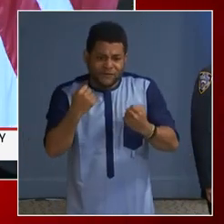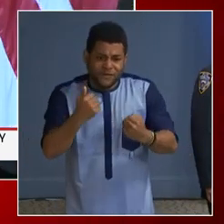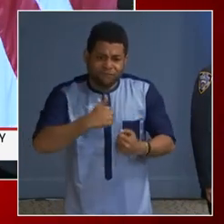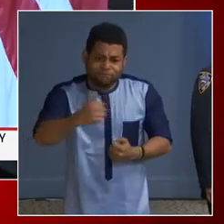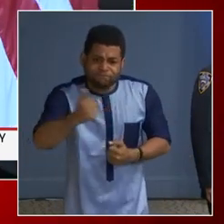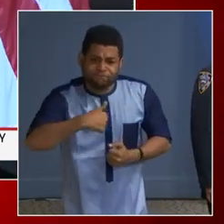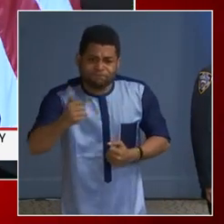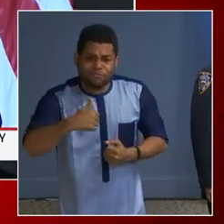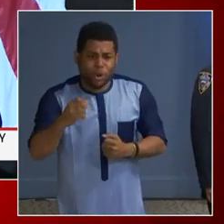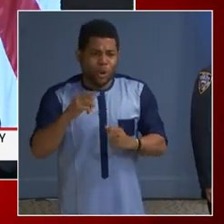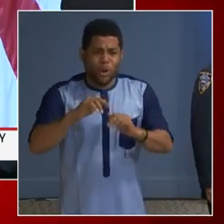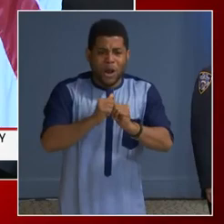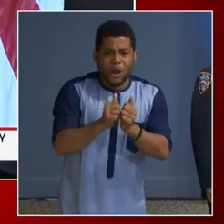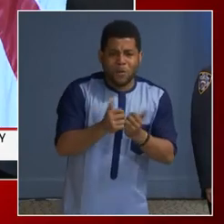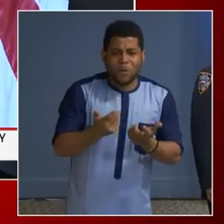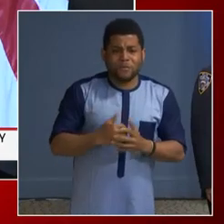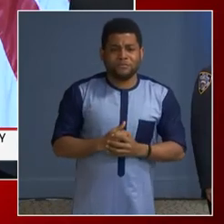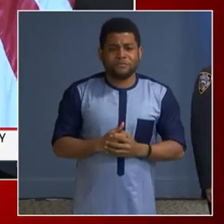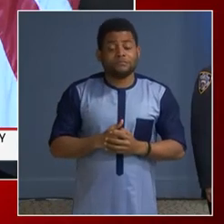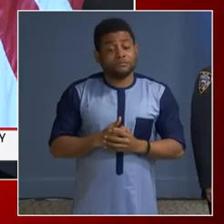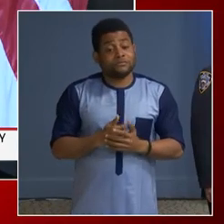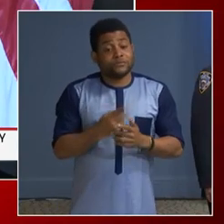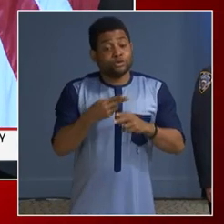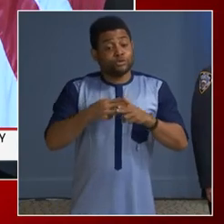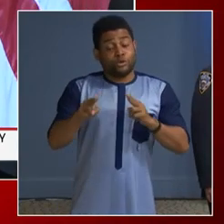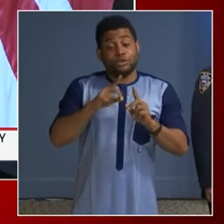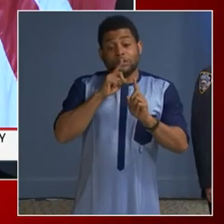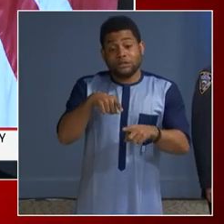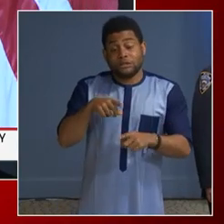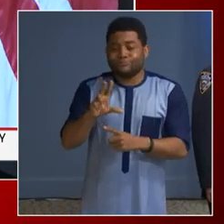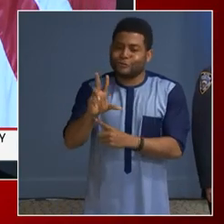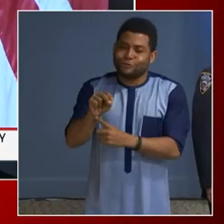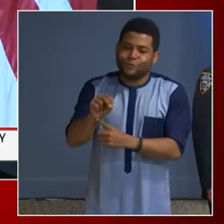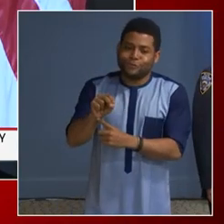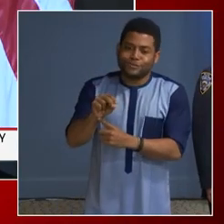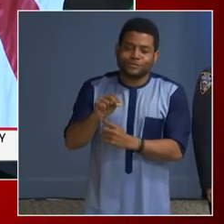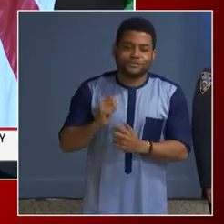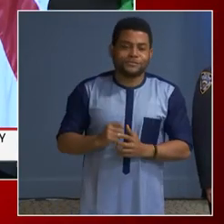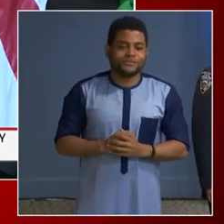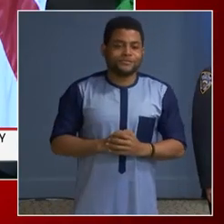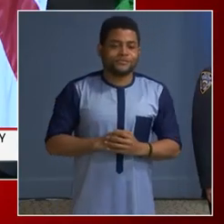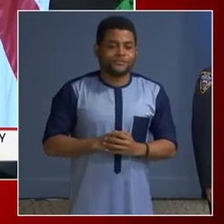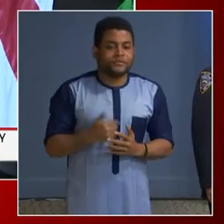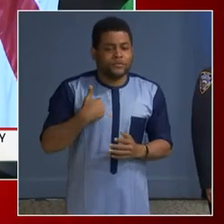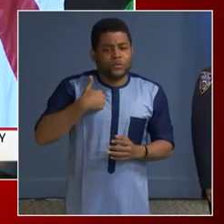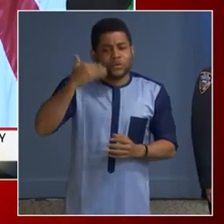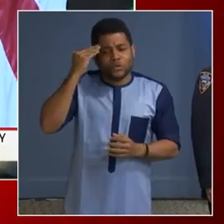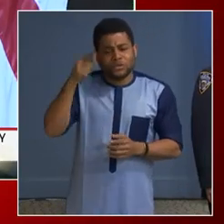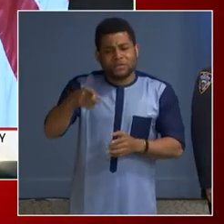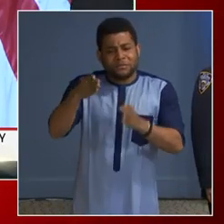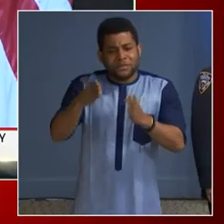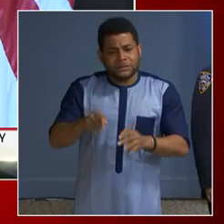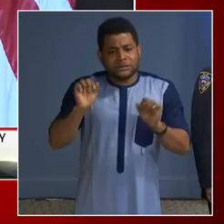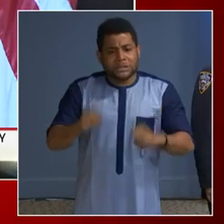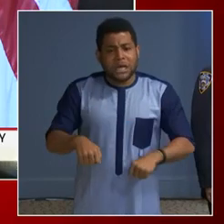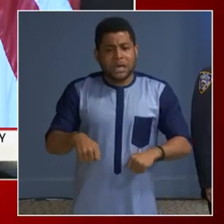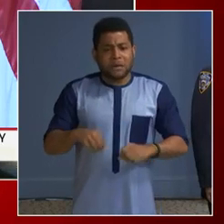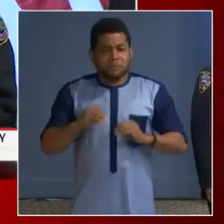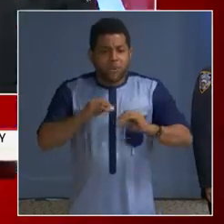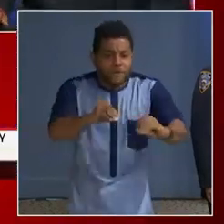The short answer is no. We know that this individual obviously has the capacity to move between cities. So between here and New